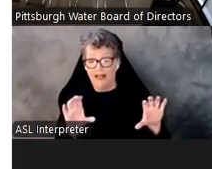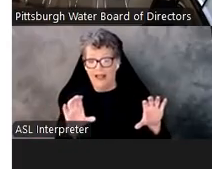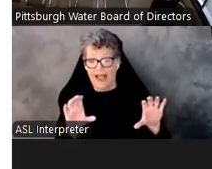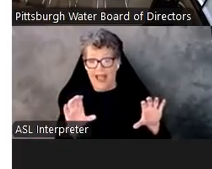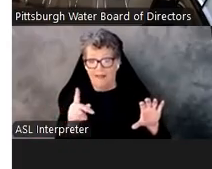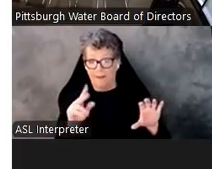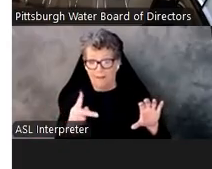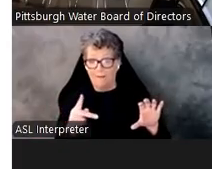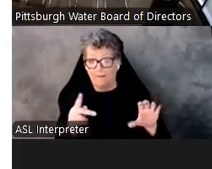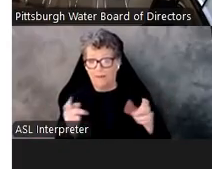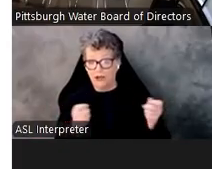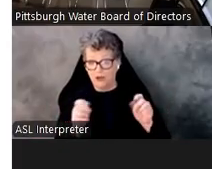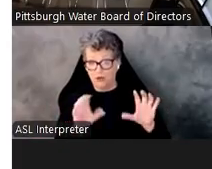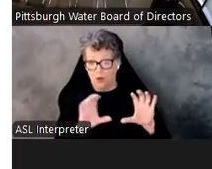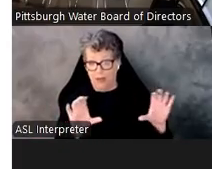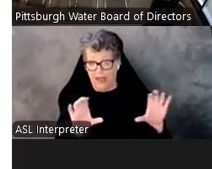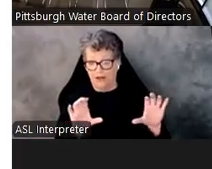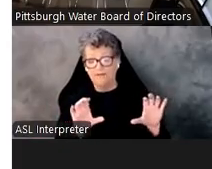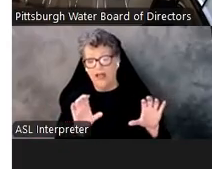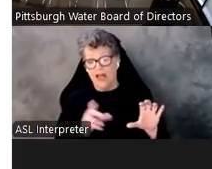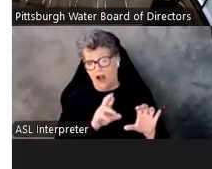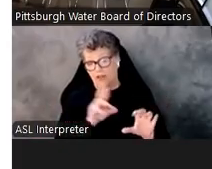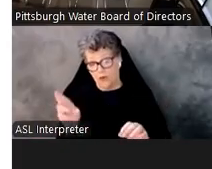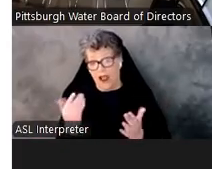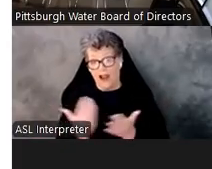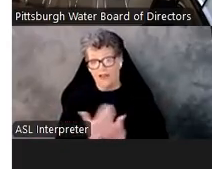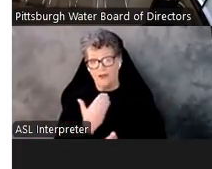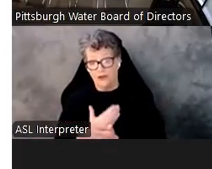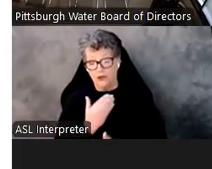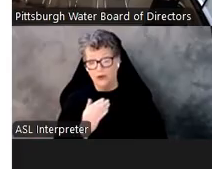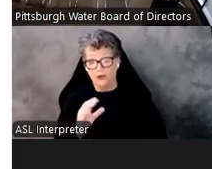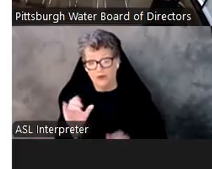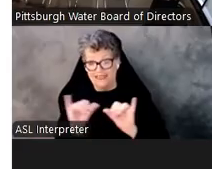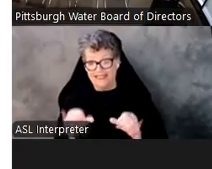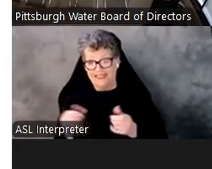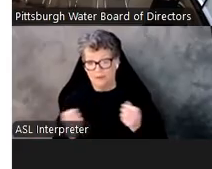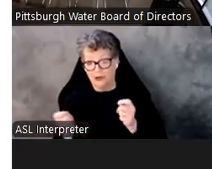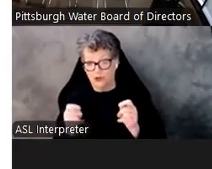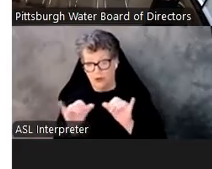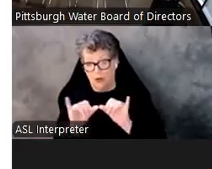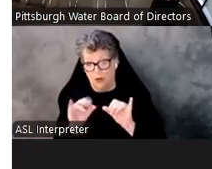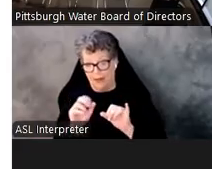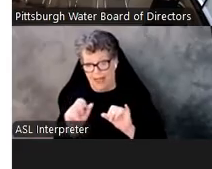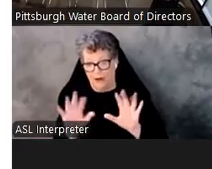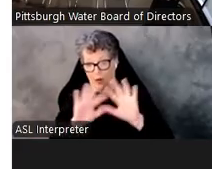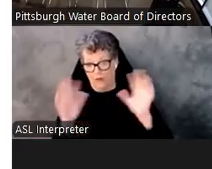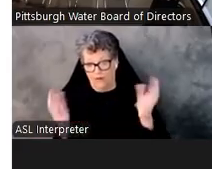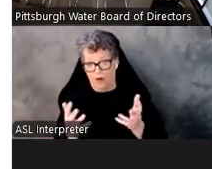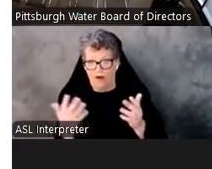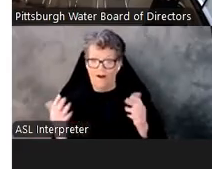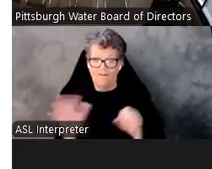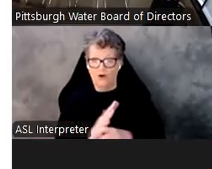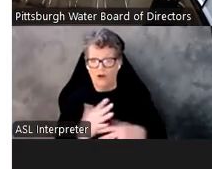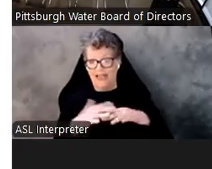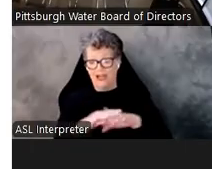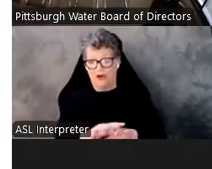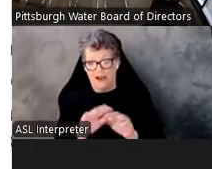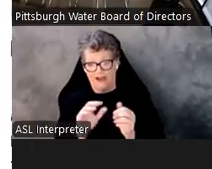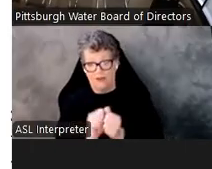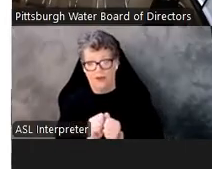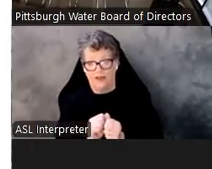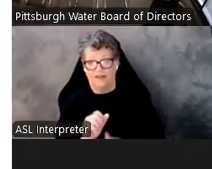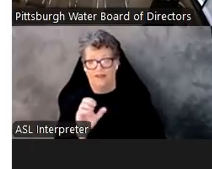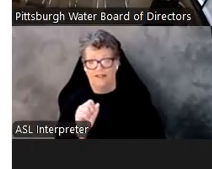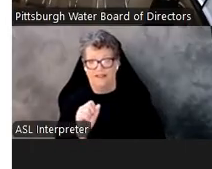panels. And on the right, we show the new lime slurry system control panel overall, fully integrated with SCADA.